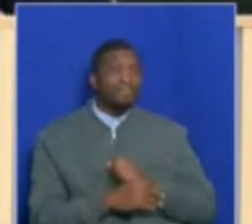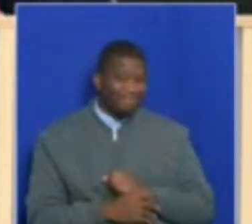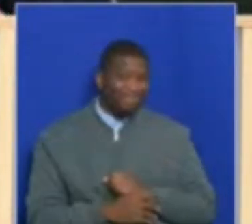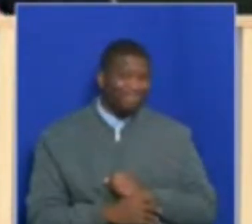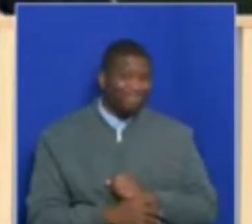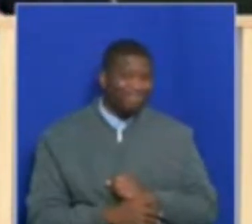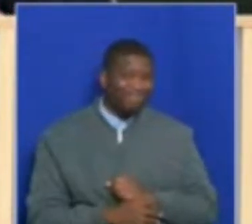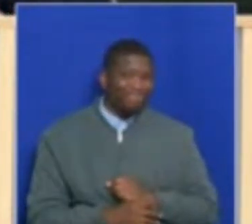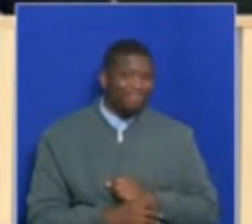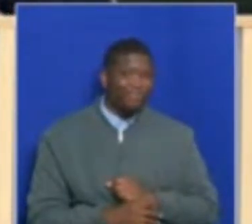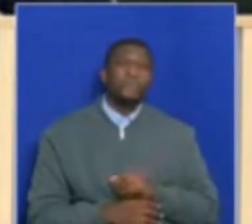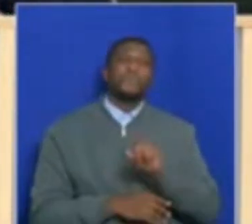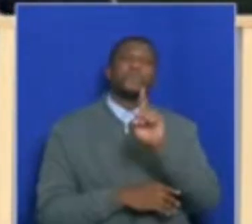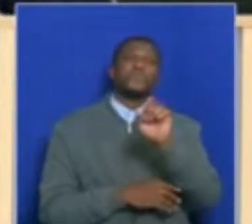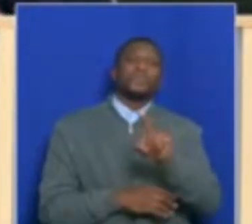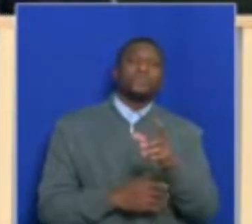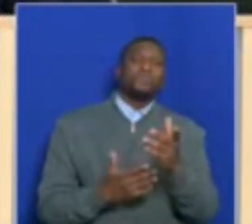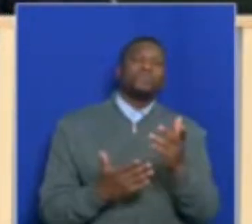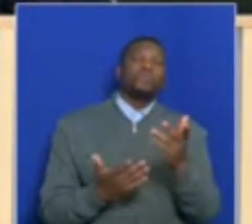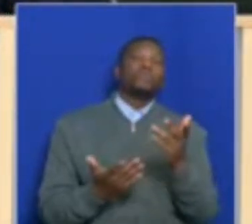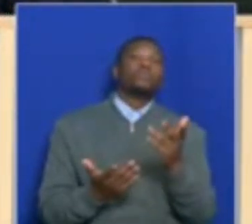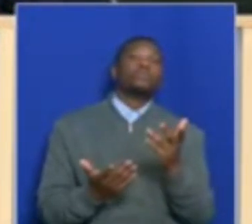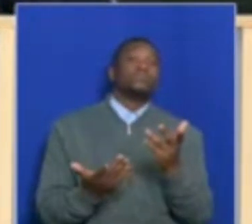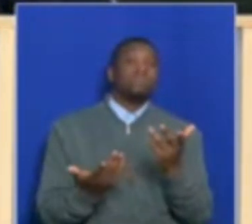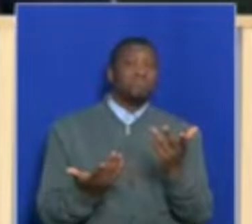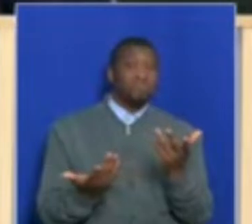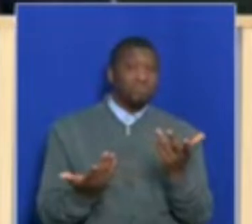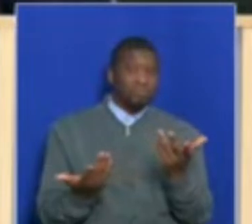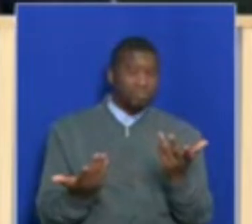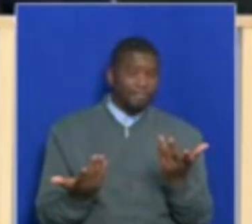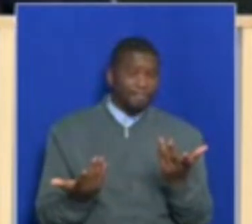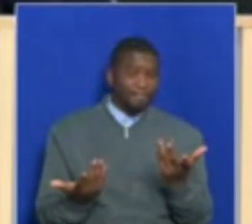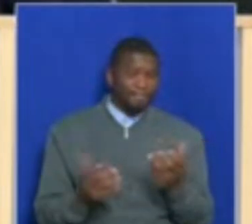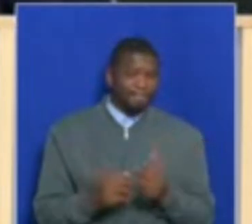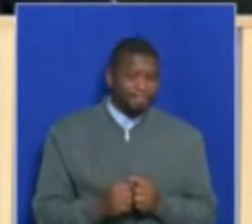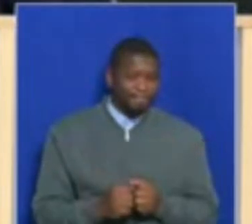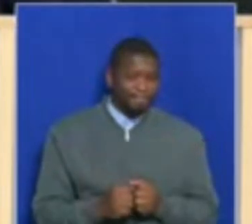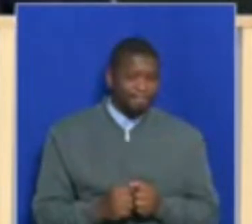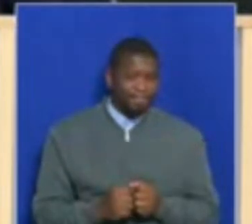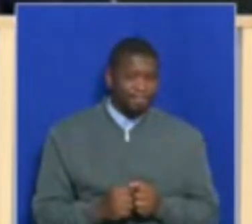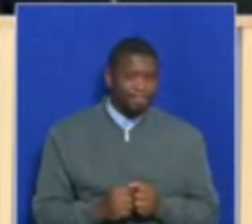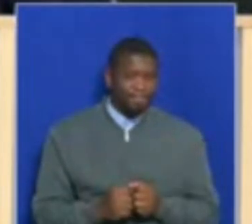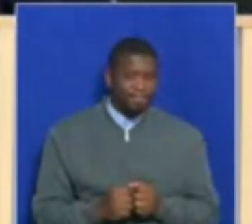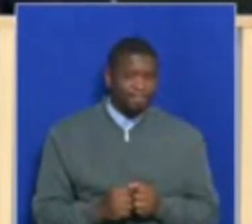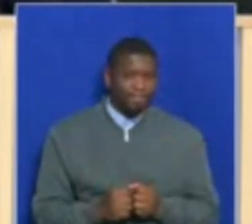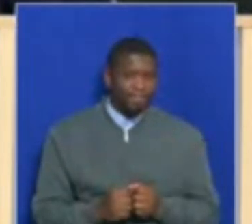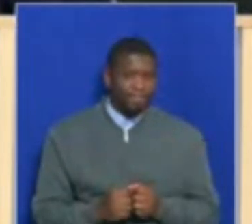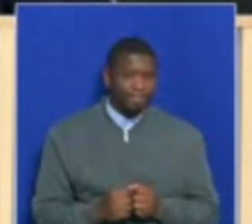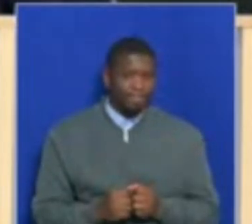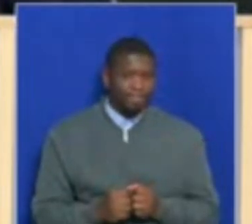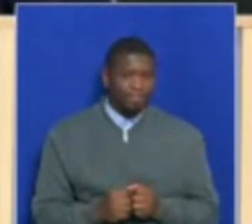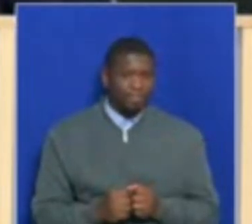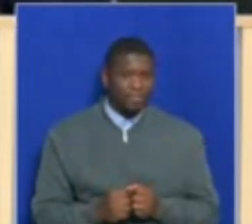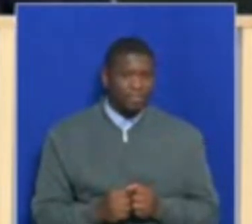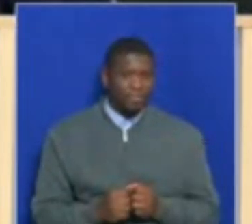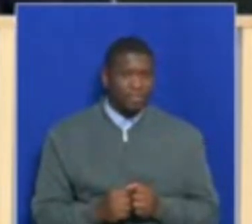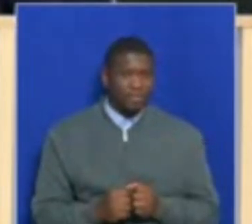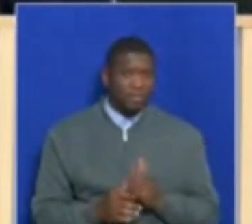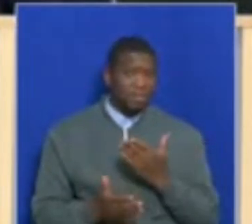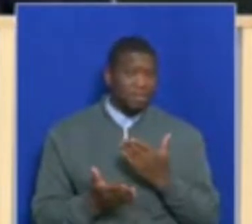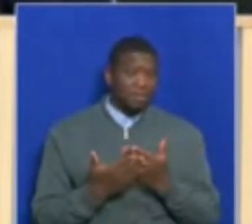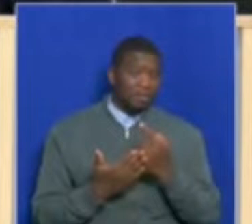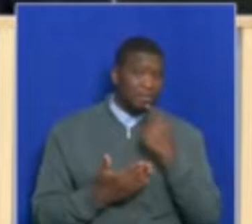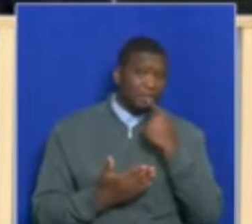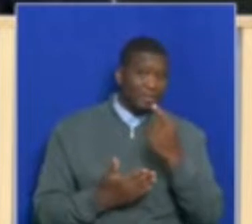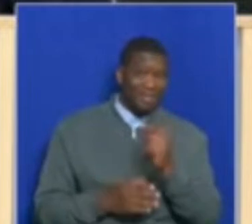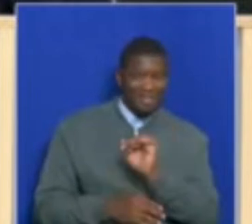not fair to say that that information would have had to have been received in advance